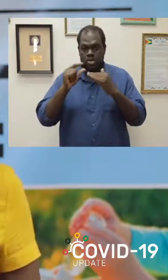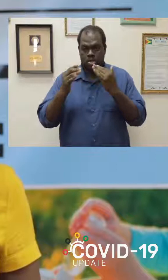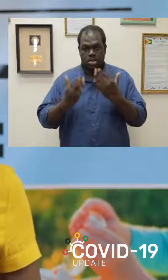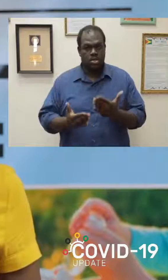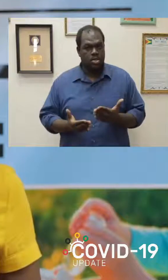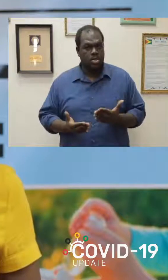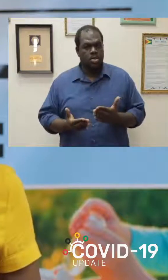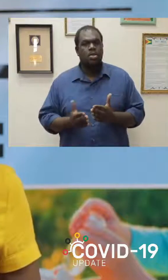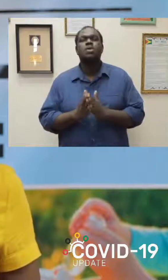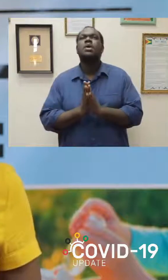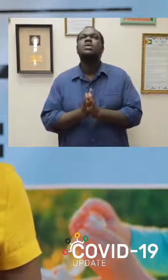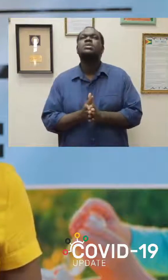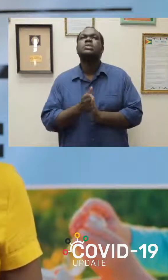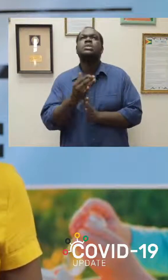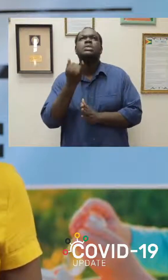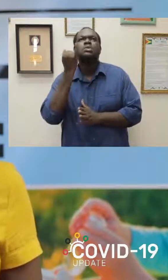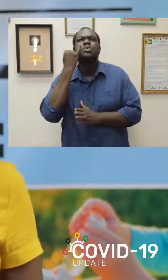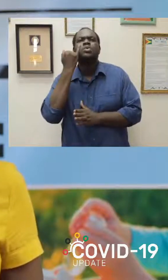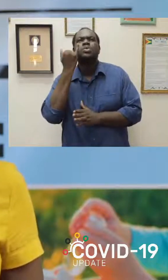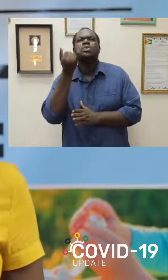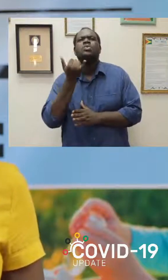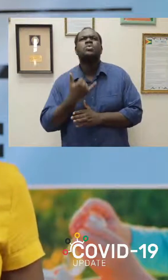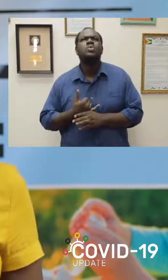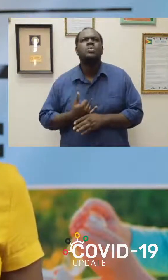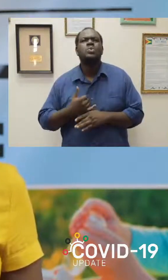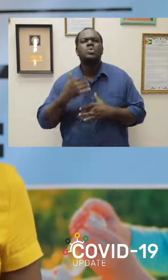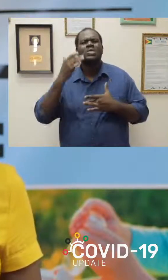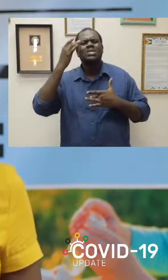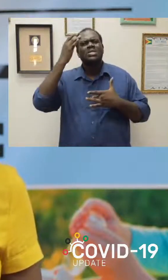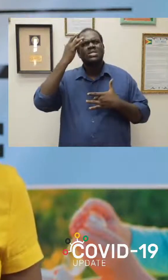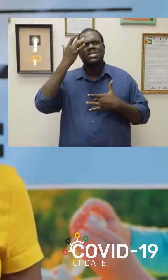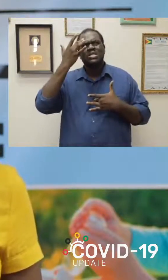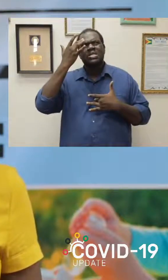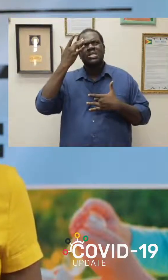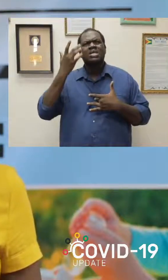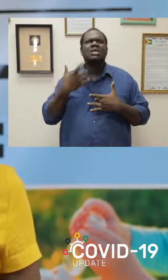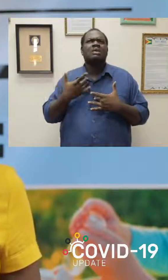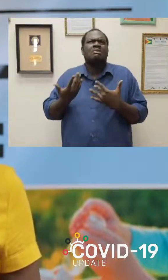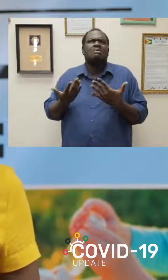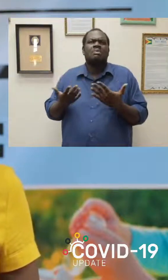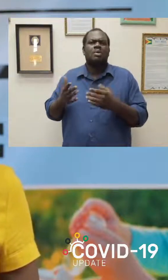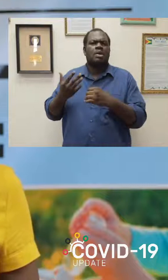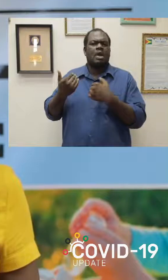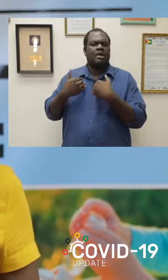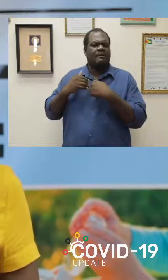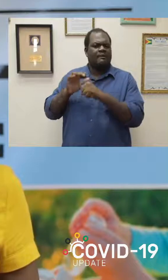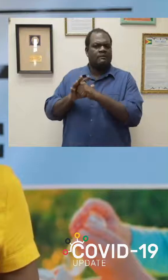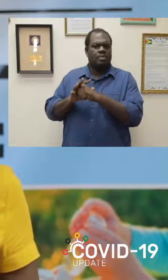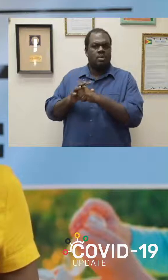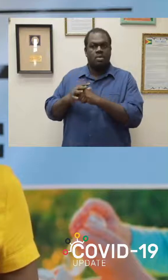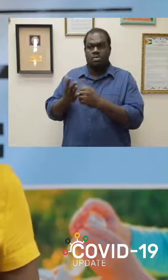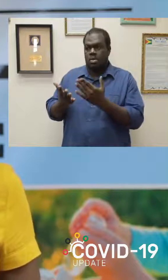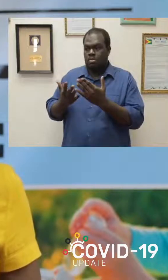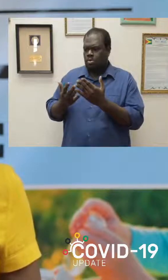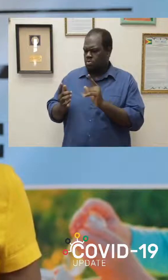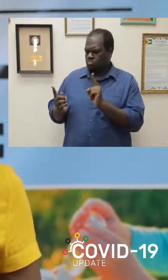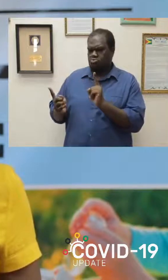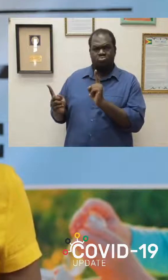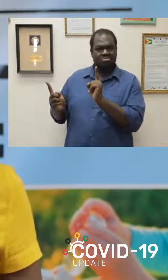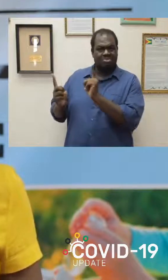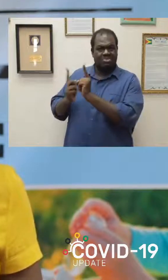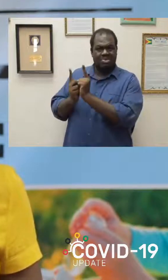of COVID-19, or if you have been in contact with someone tested positive,